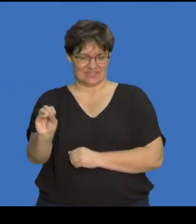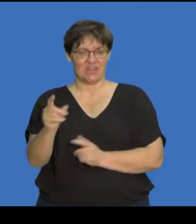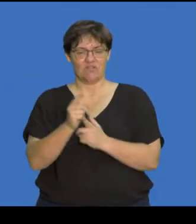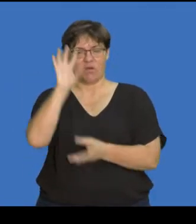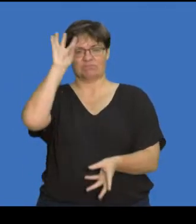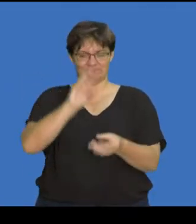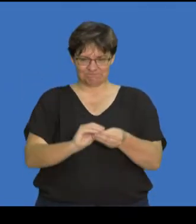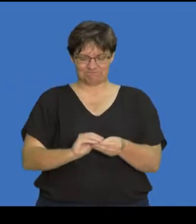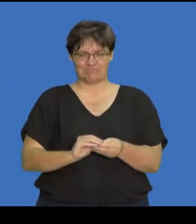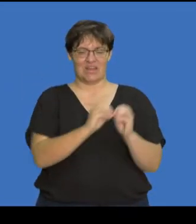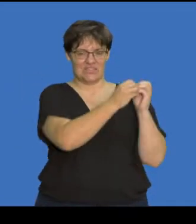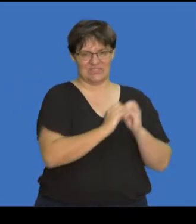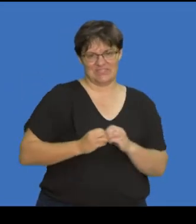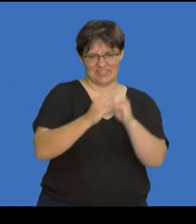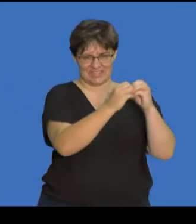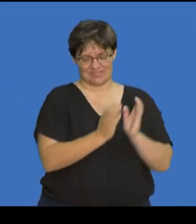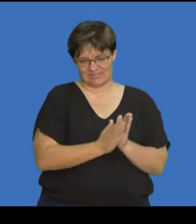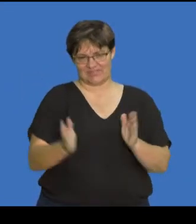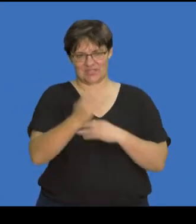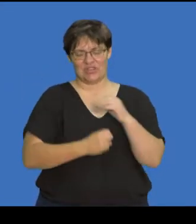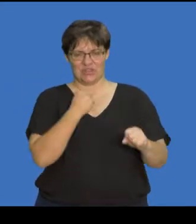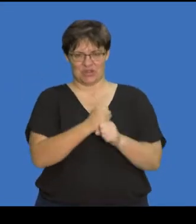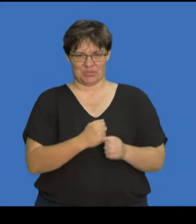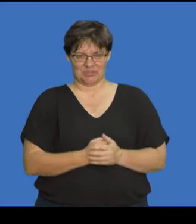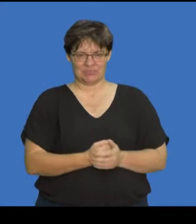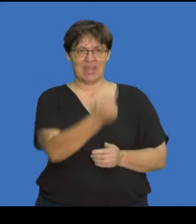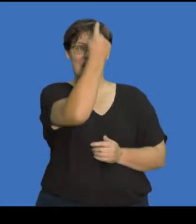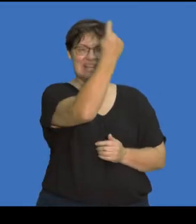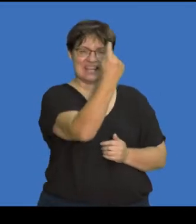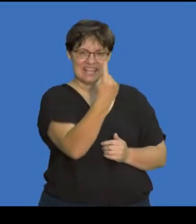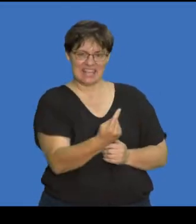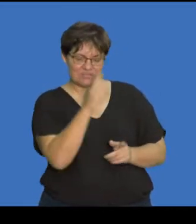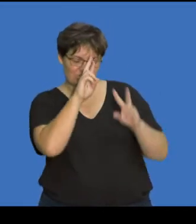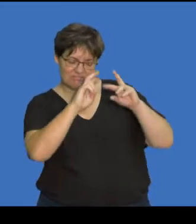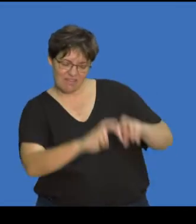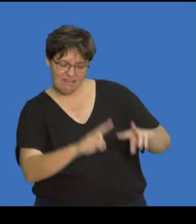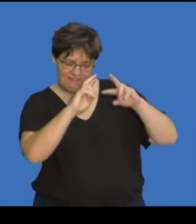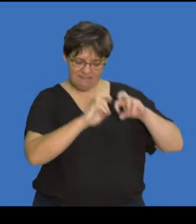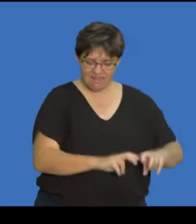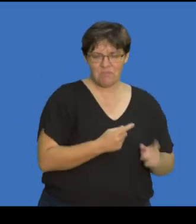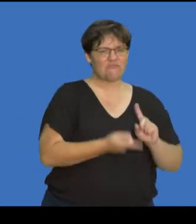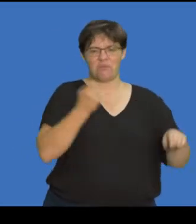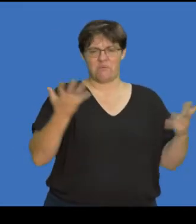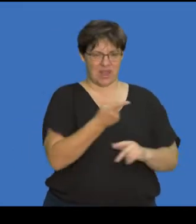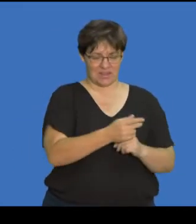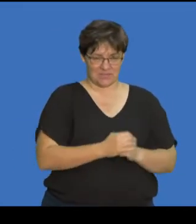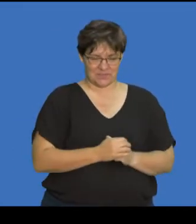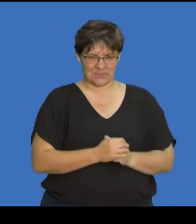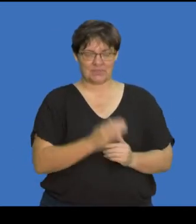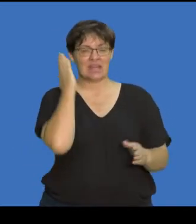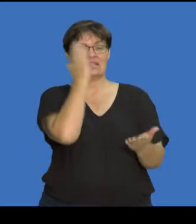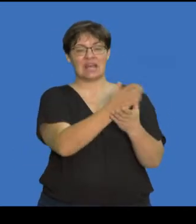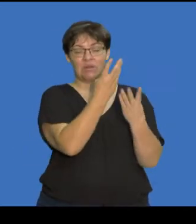goods that were manufactured this year. Let's go through each one of them so we understand where they're coming from. Direct